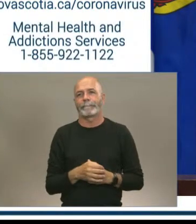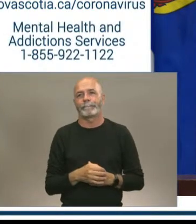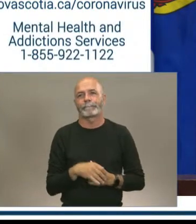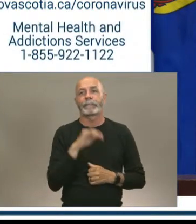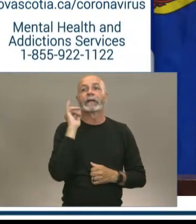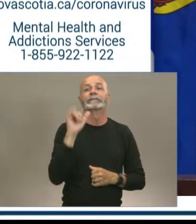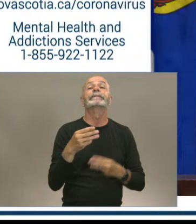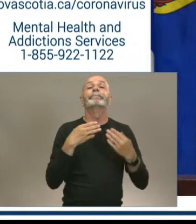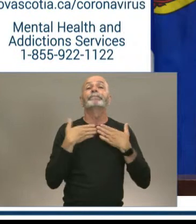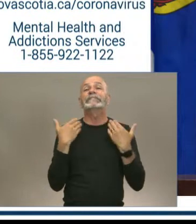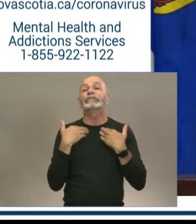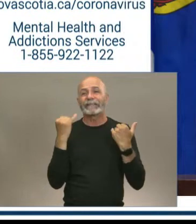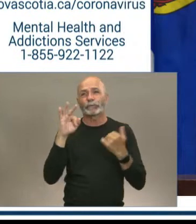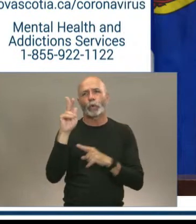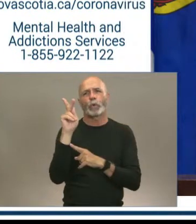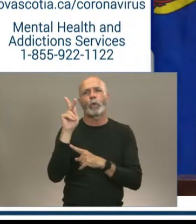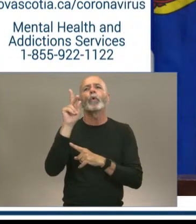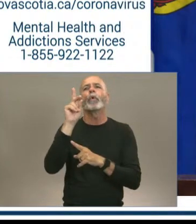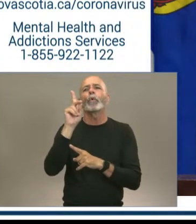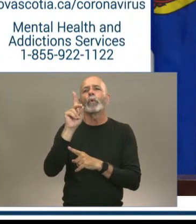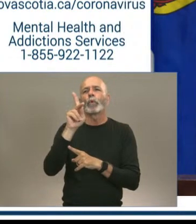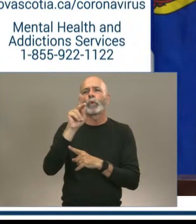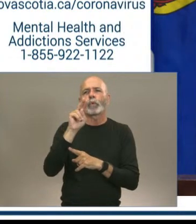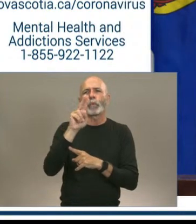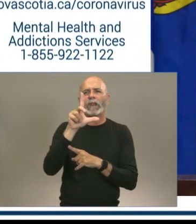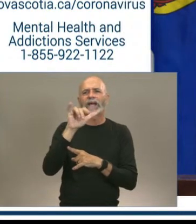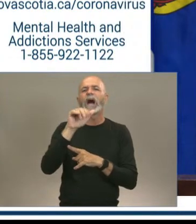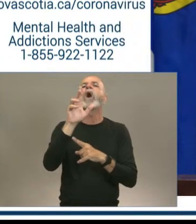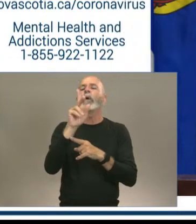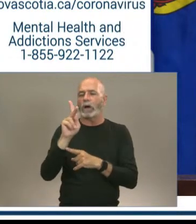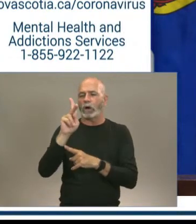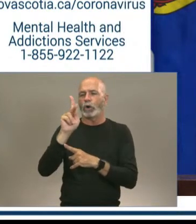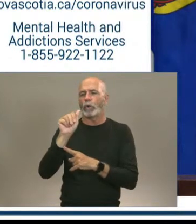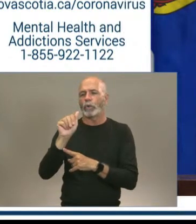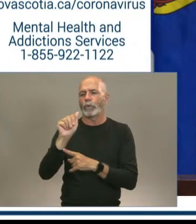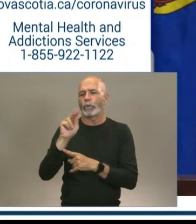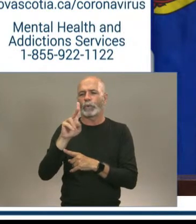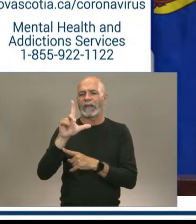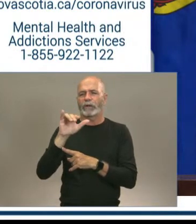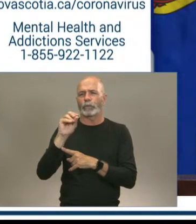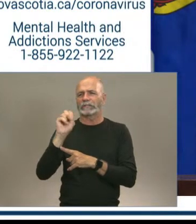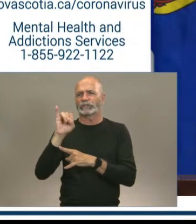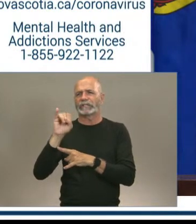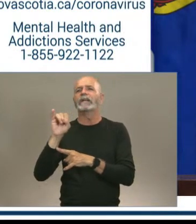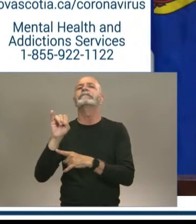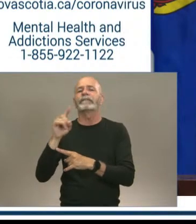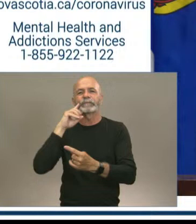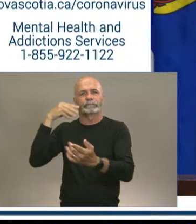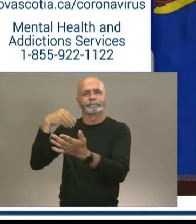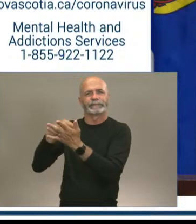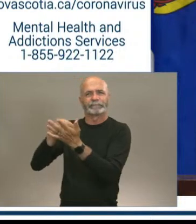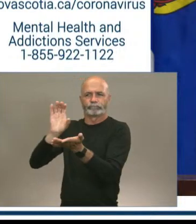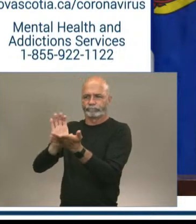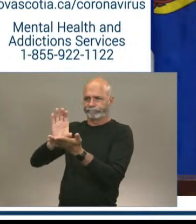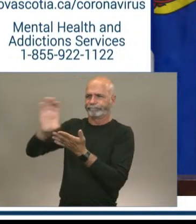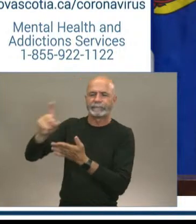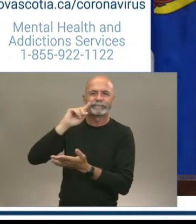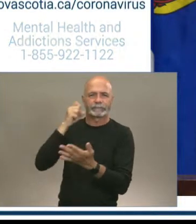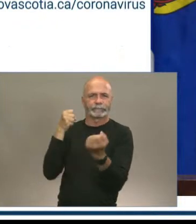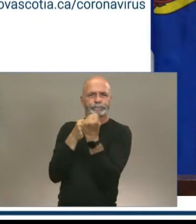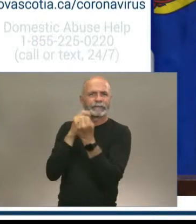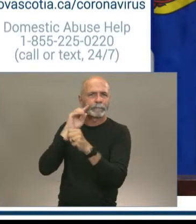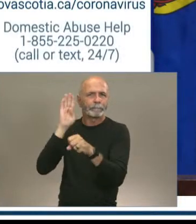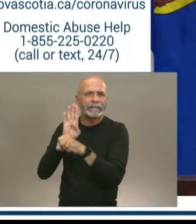some funding, $2.5 million to help our small businesses modernize, provide more digital capabilities and online